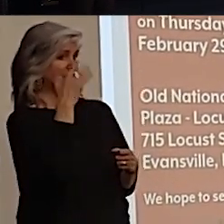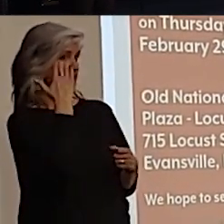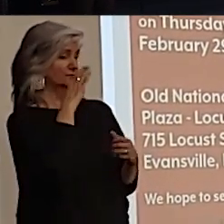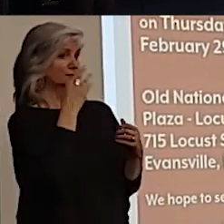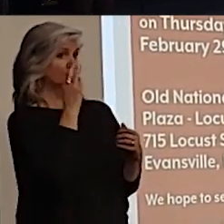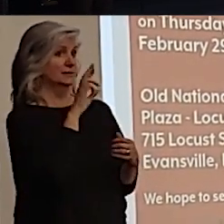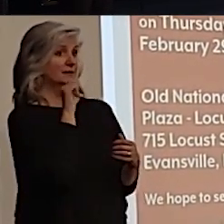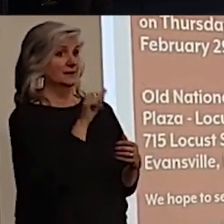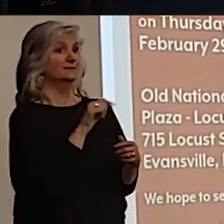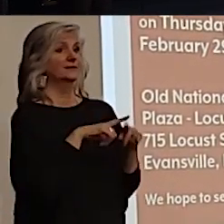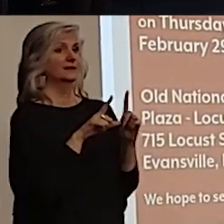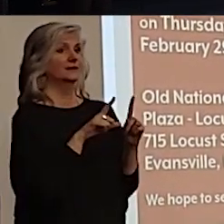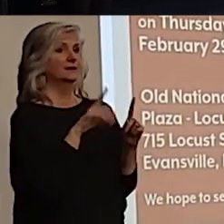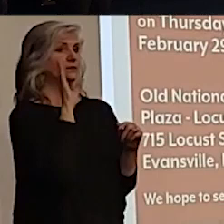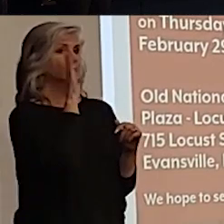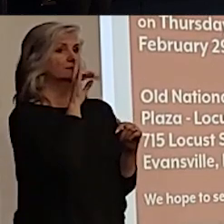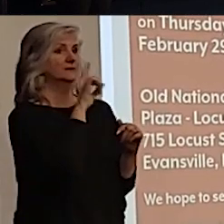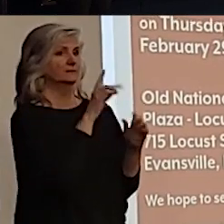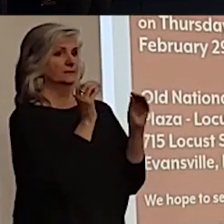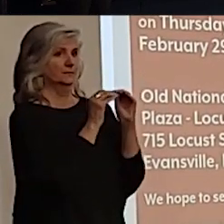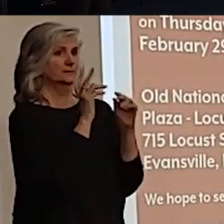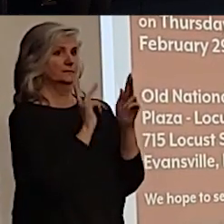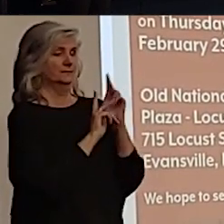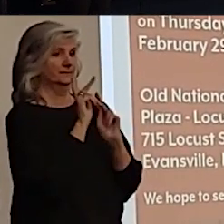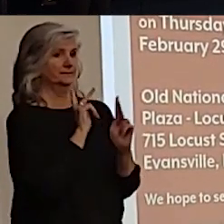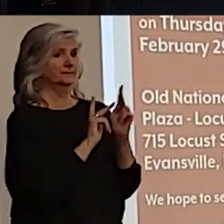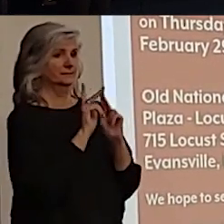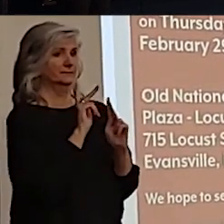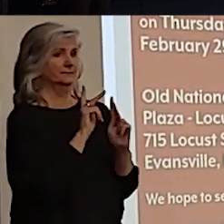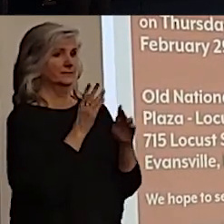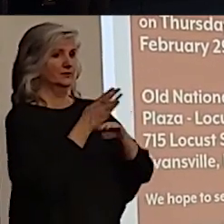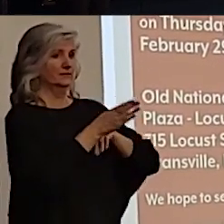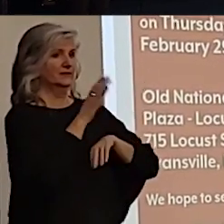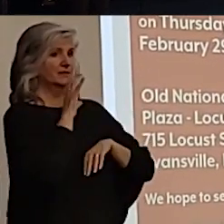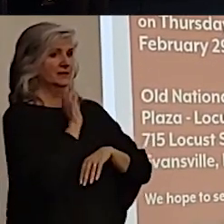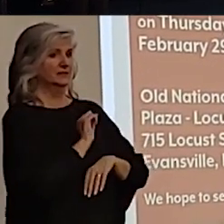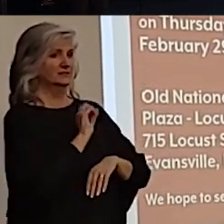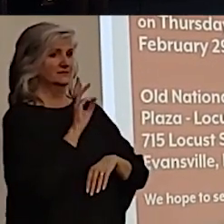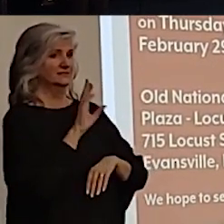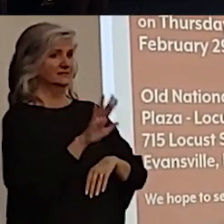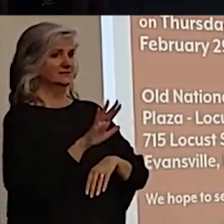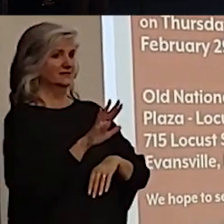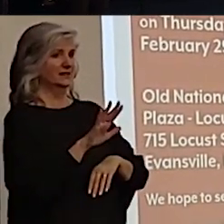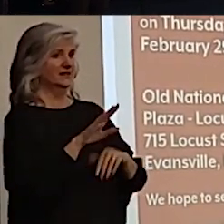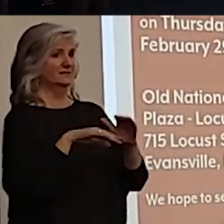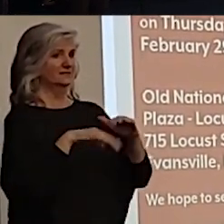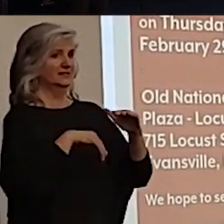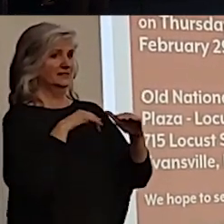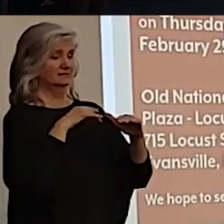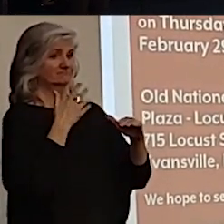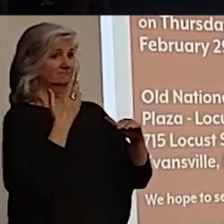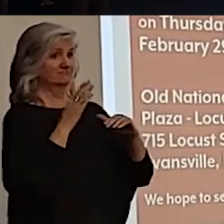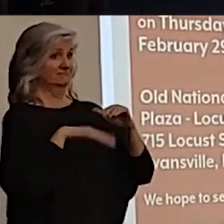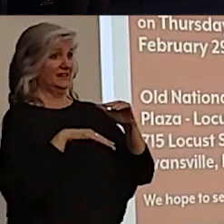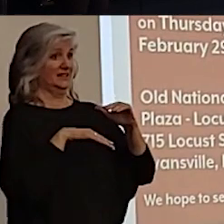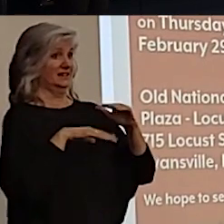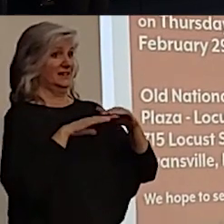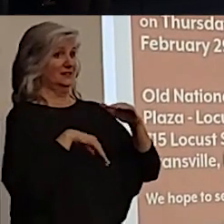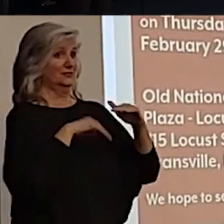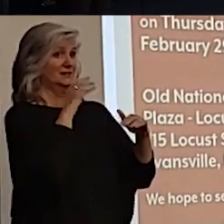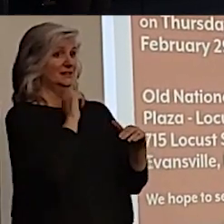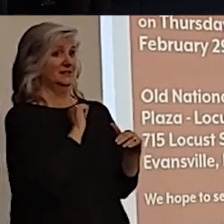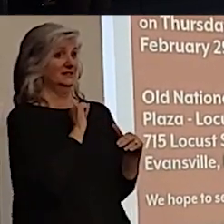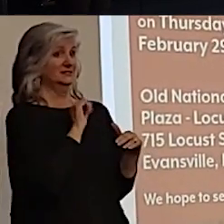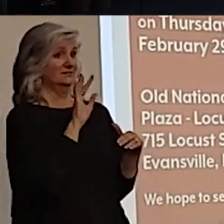or not, but there's going to be more people over the age of 65 than there is going to be under the age